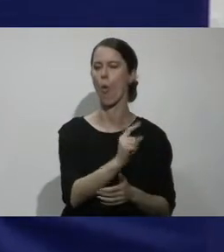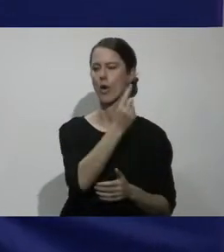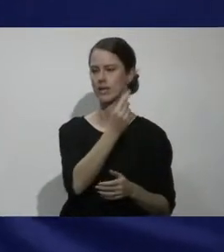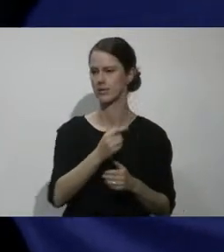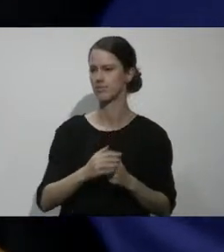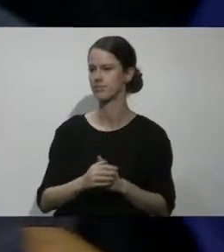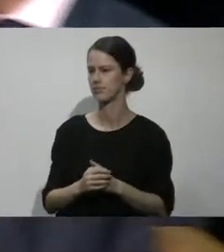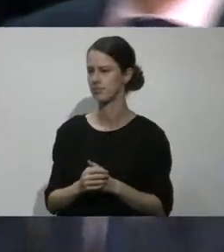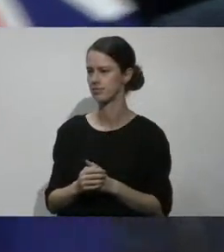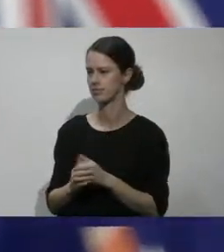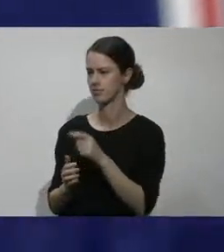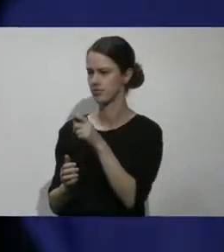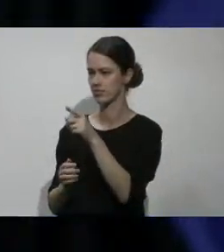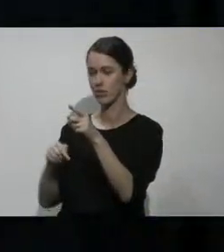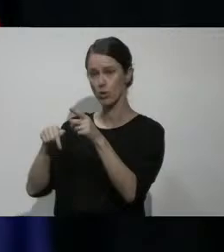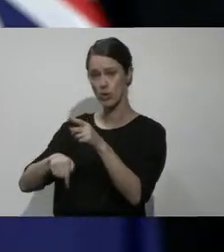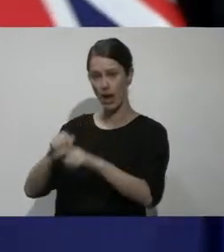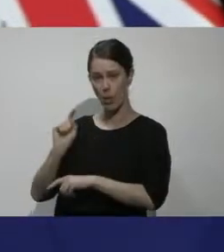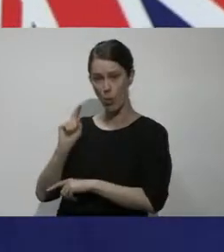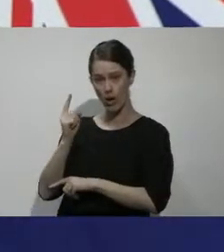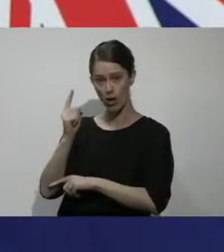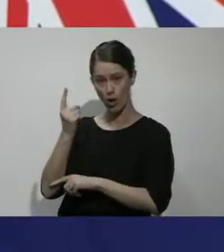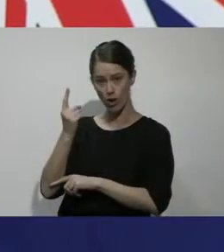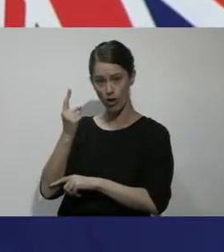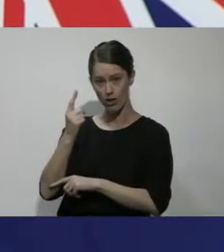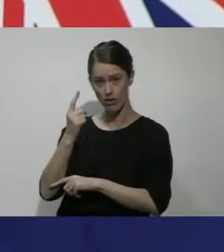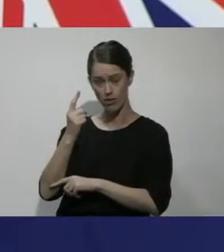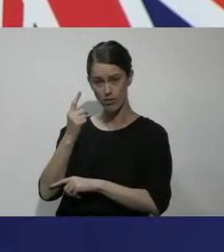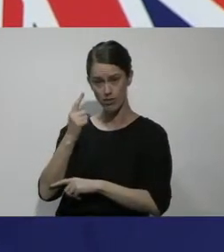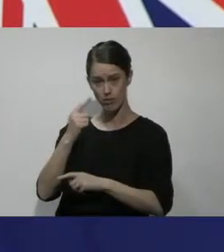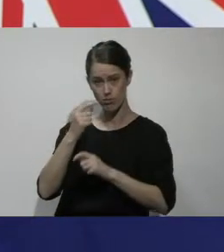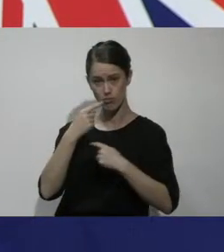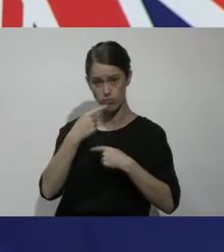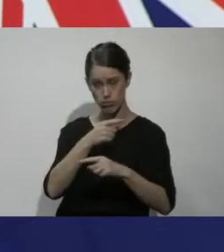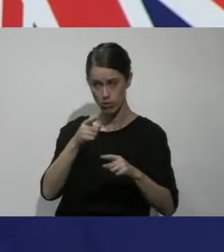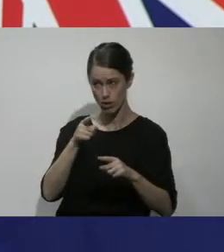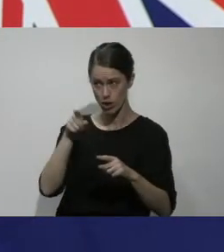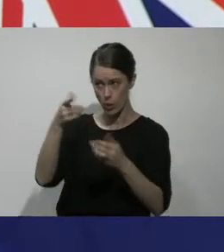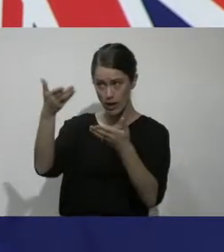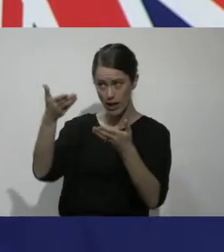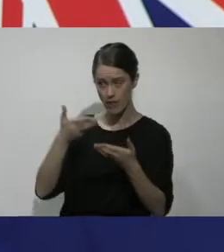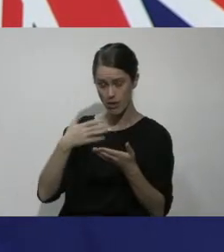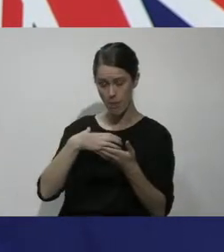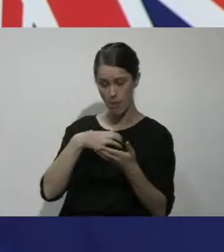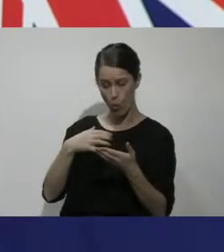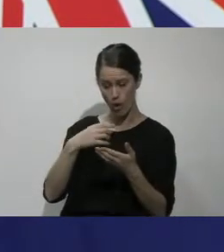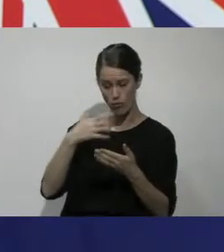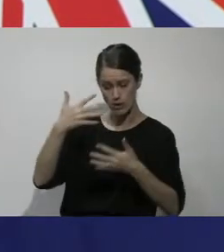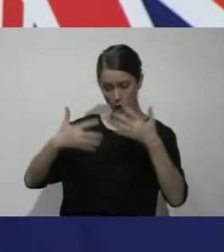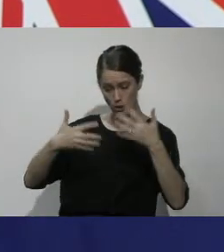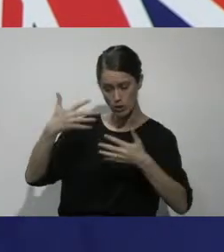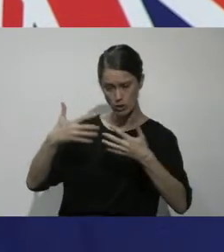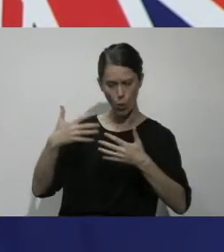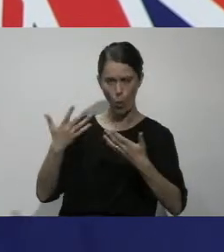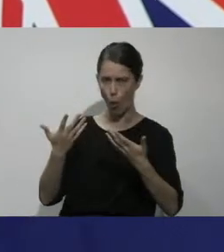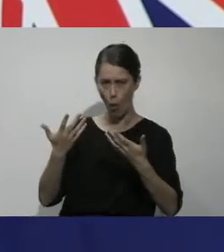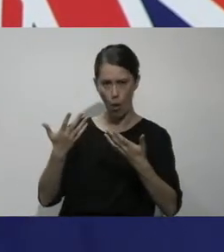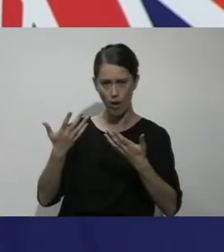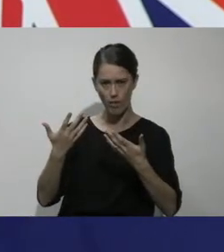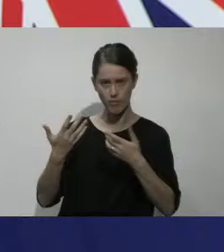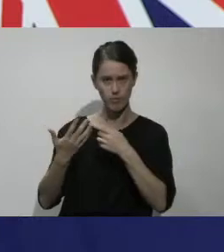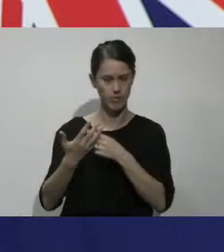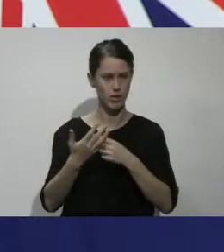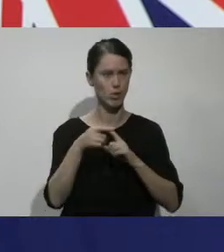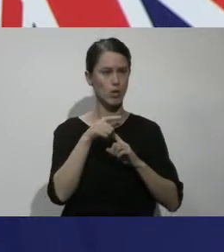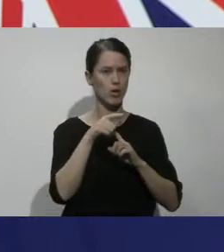After the 1 p.m. update, were you provided details of further testing results, or are you still relying We're sticking to the